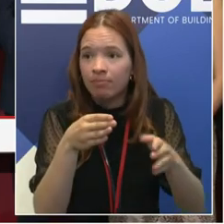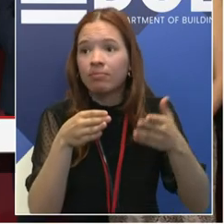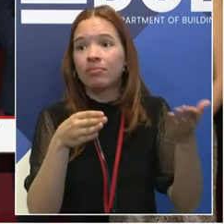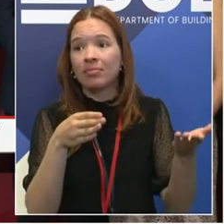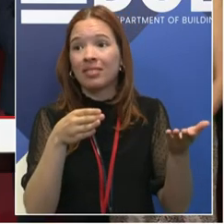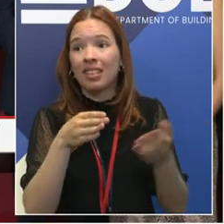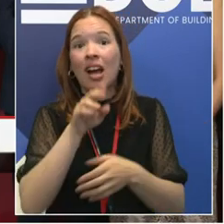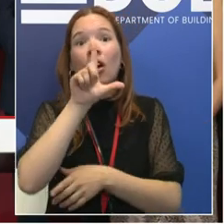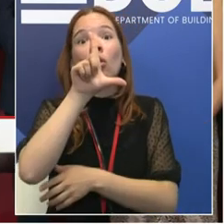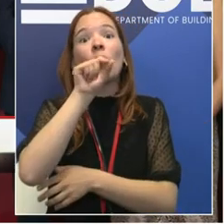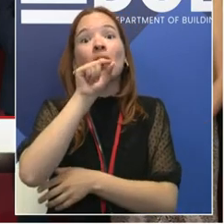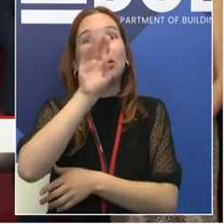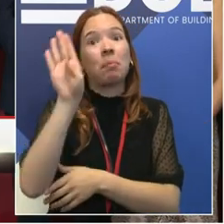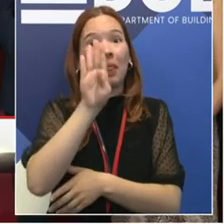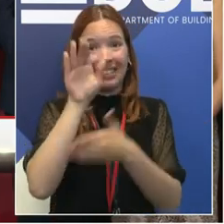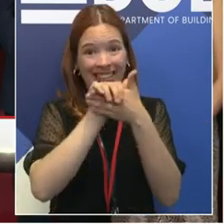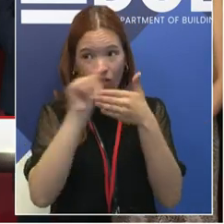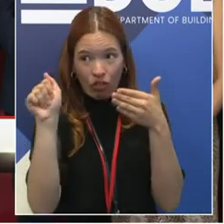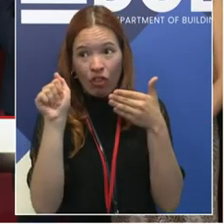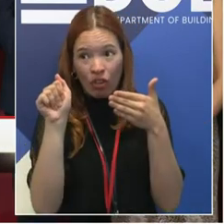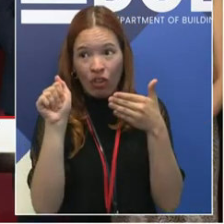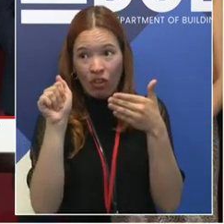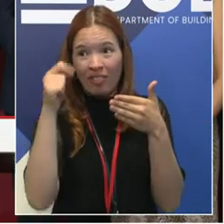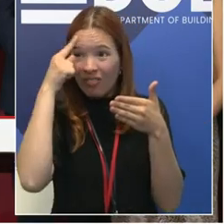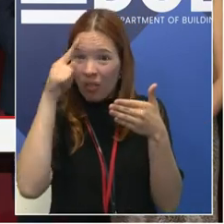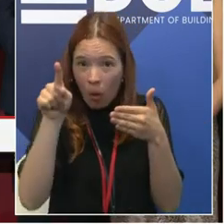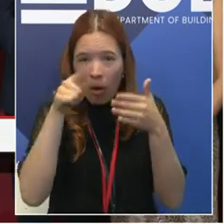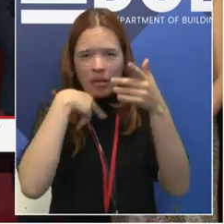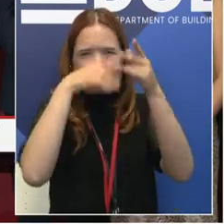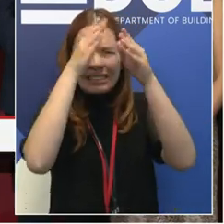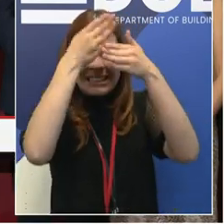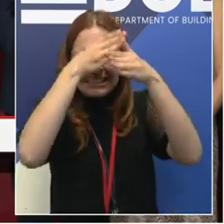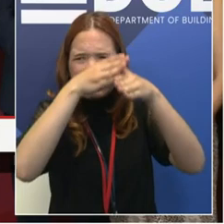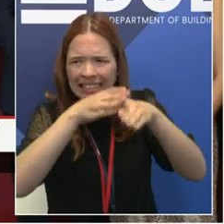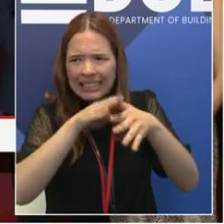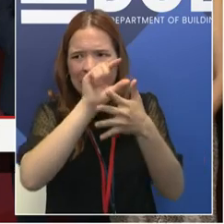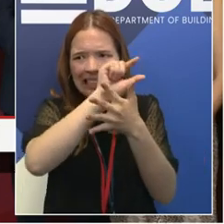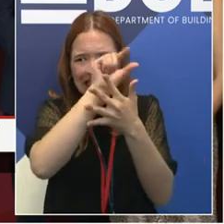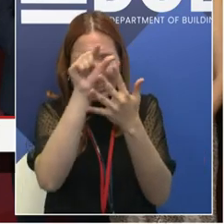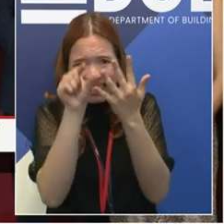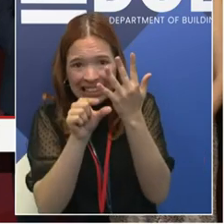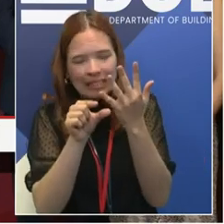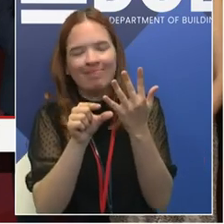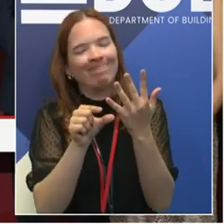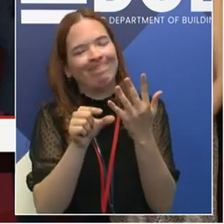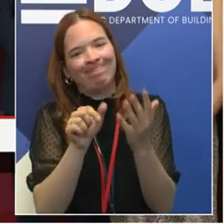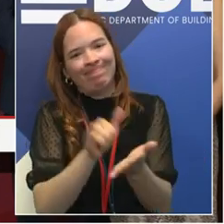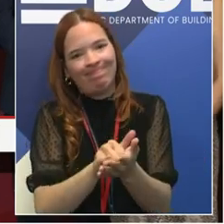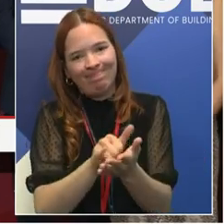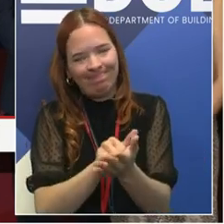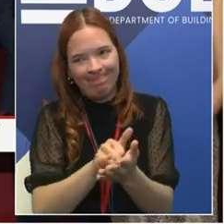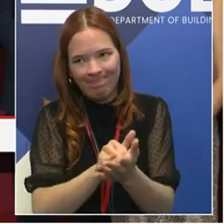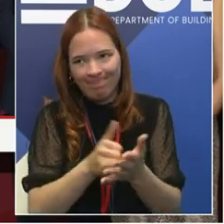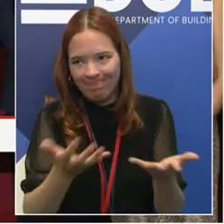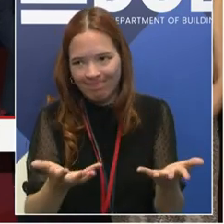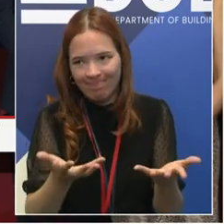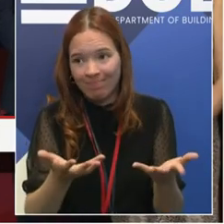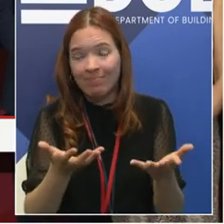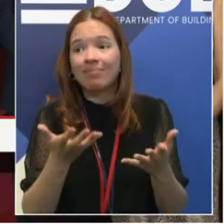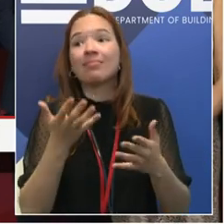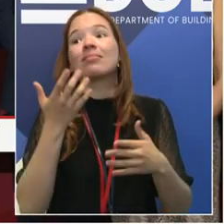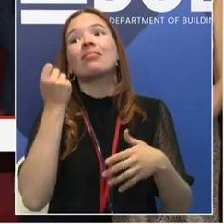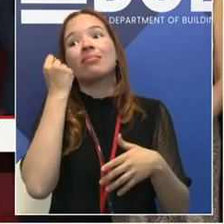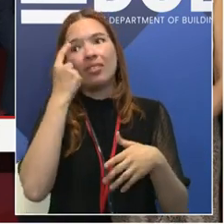particular about two positions today, especially since we looked across every agency to make